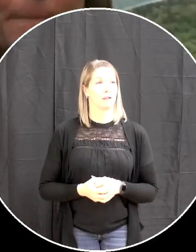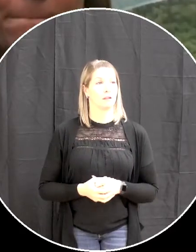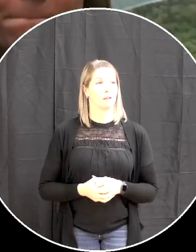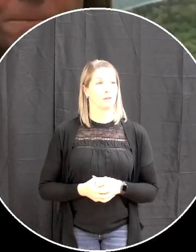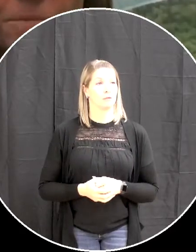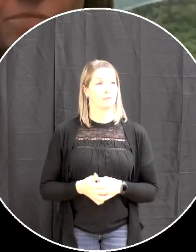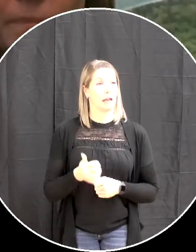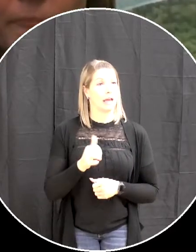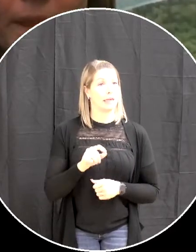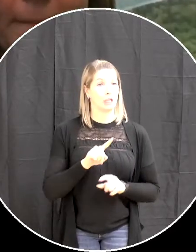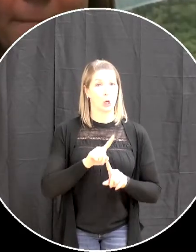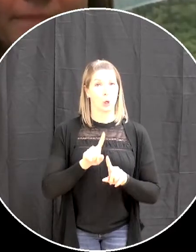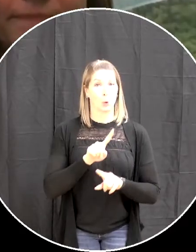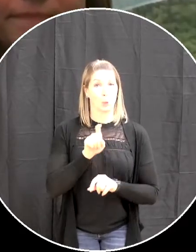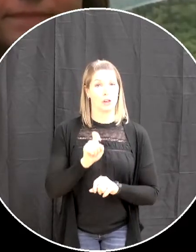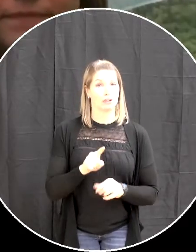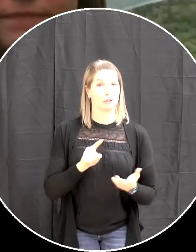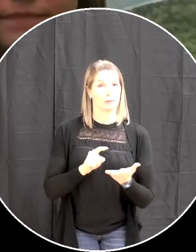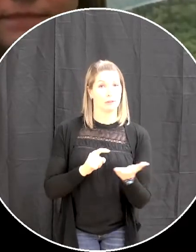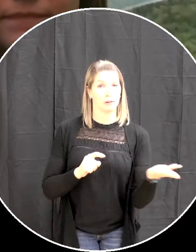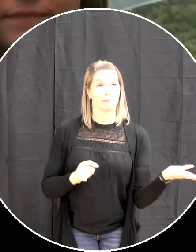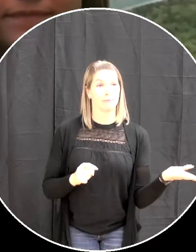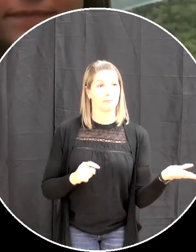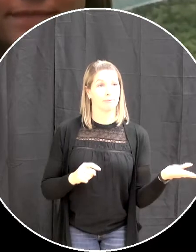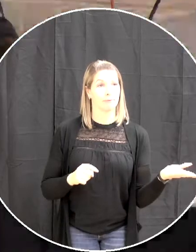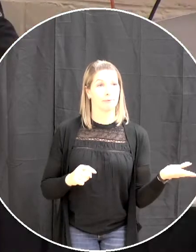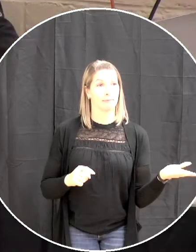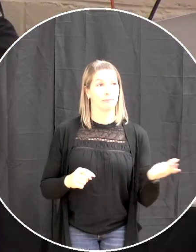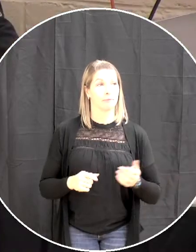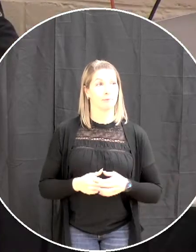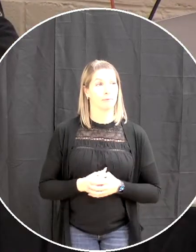Okay, any questions from around the table?